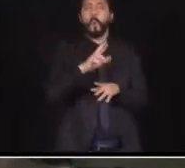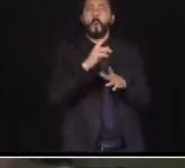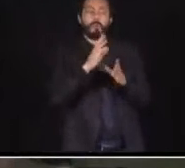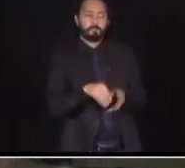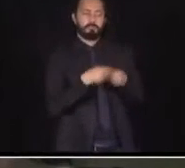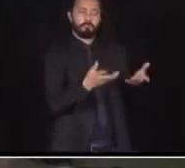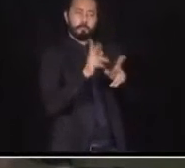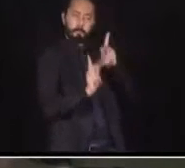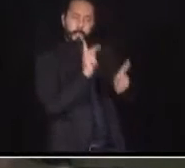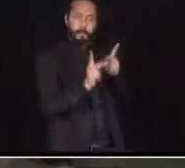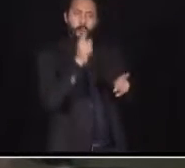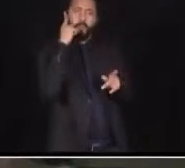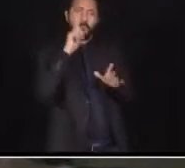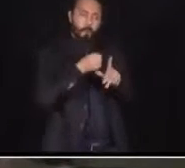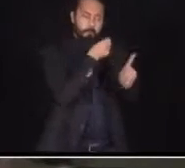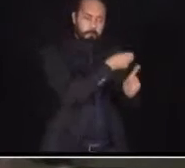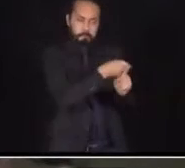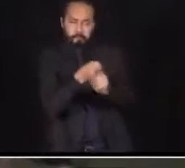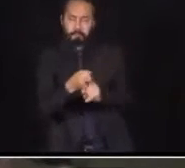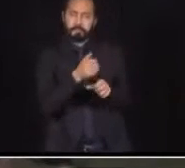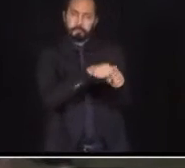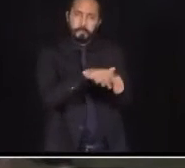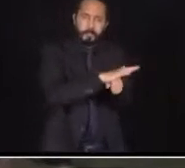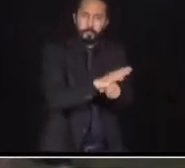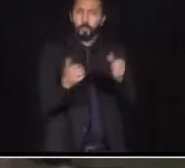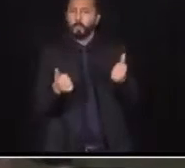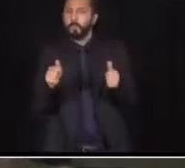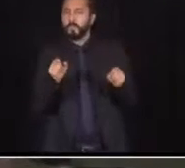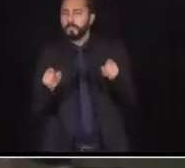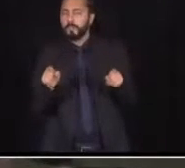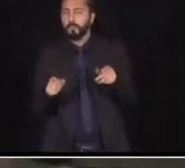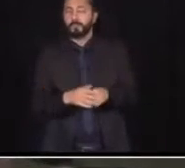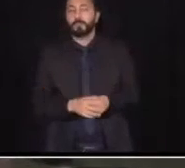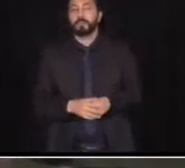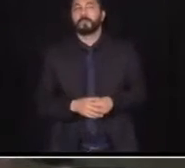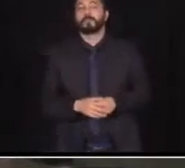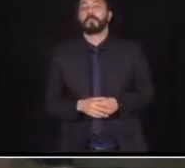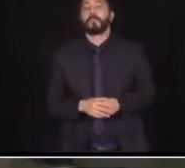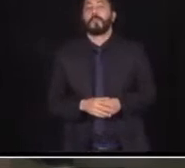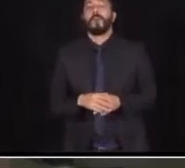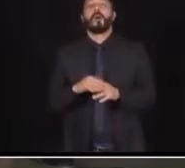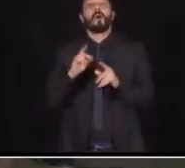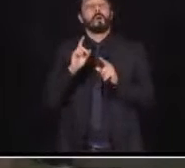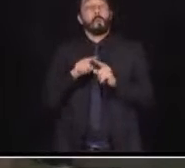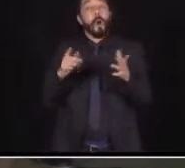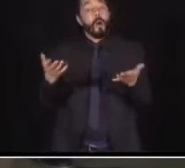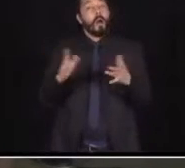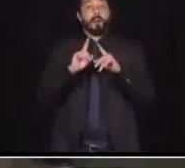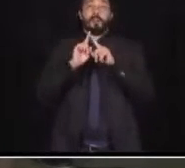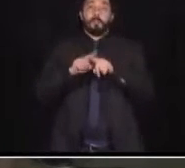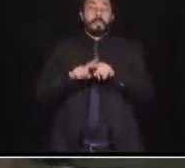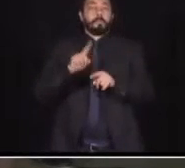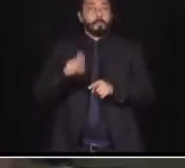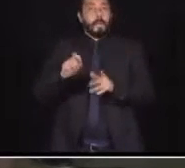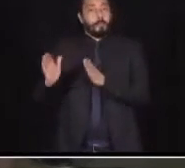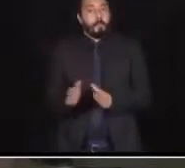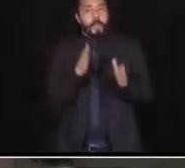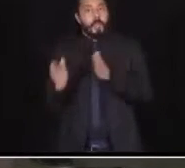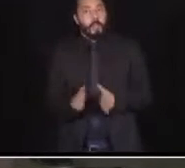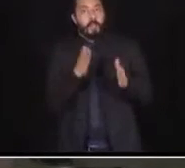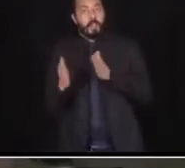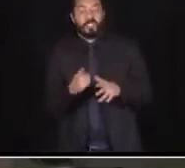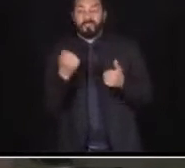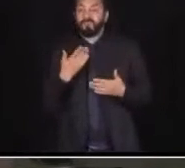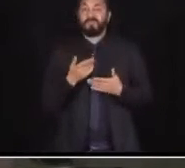at the contingency, that as a contingency. We can't leave the cupboards bare. So there's always things popping up constantly. We